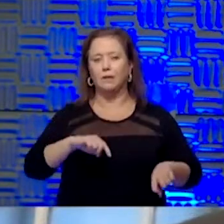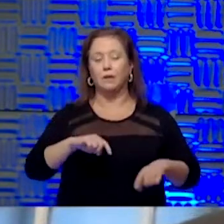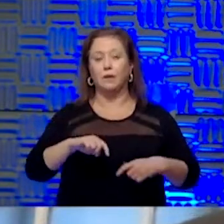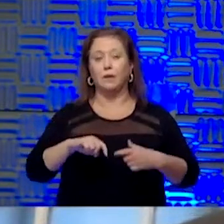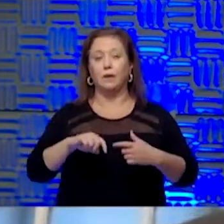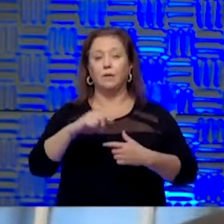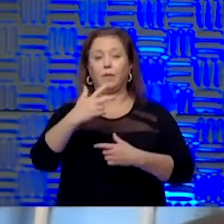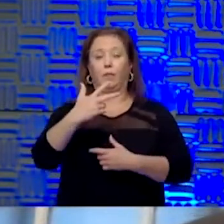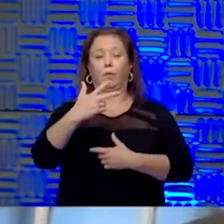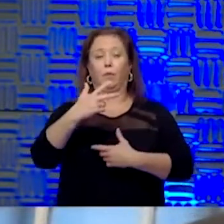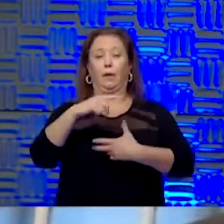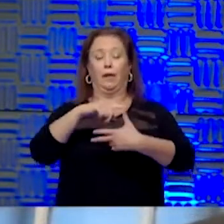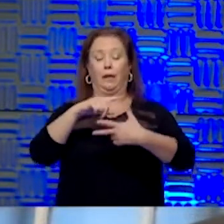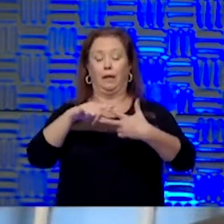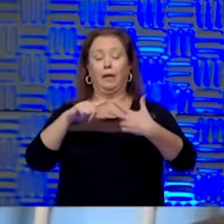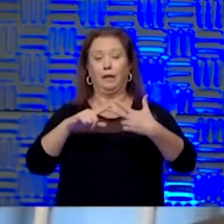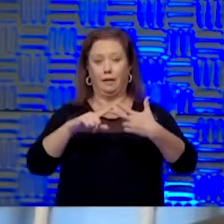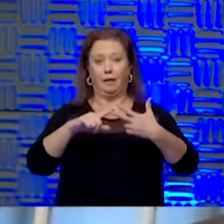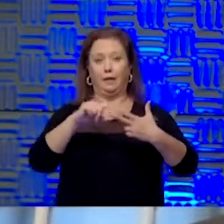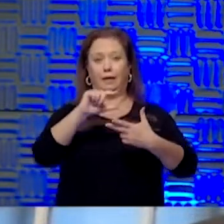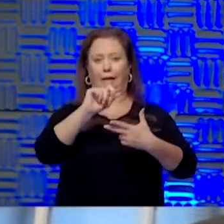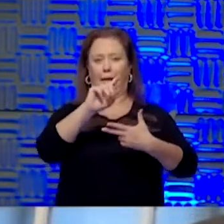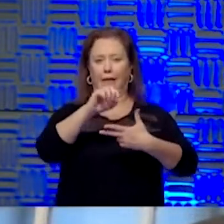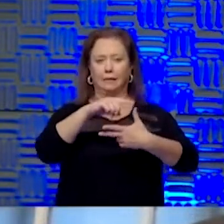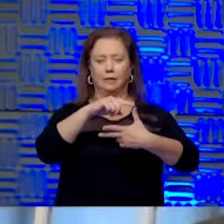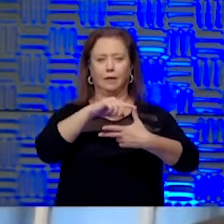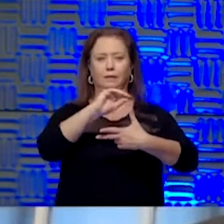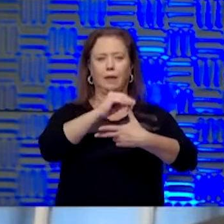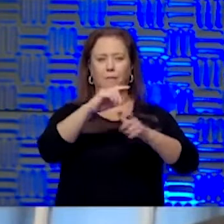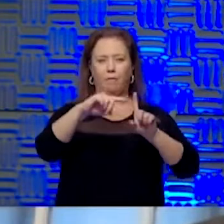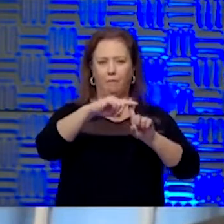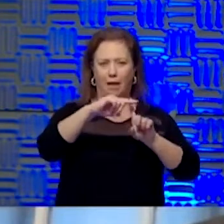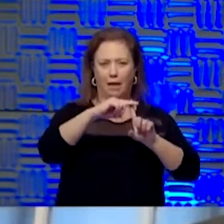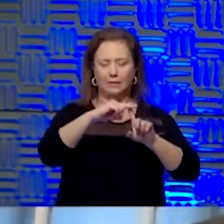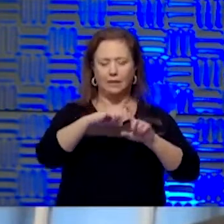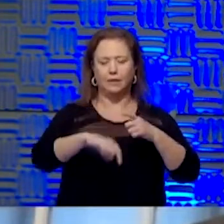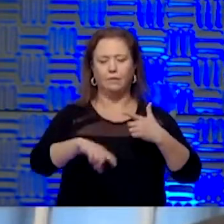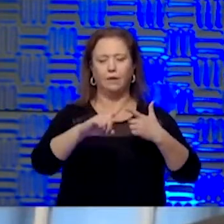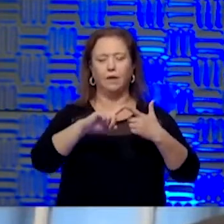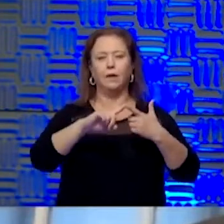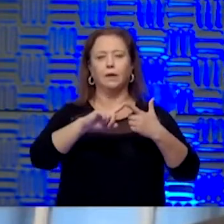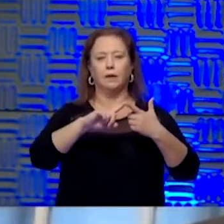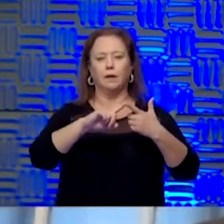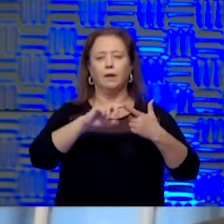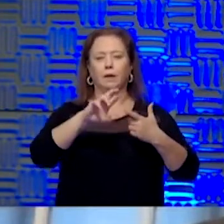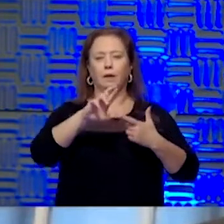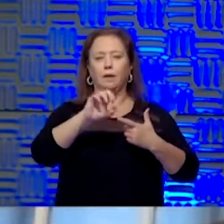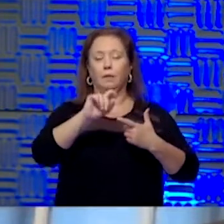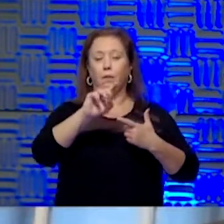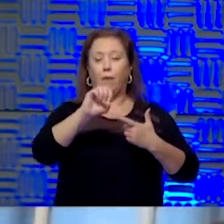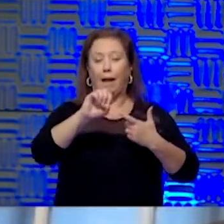gates, number of positive cases, the rate of, what's that looking like? How